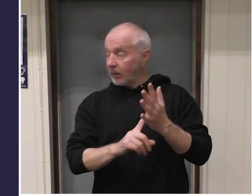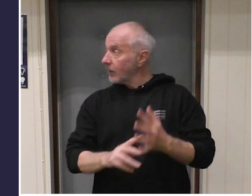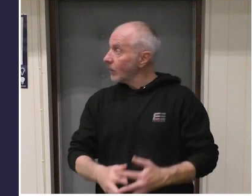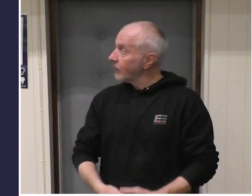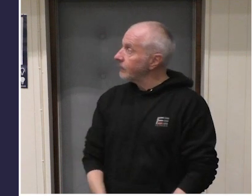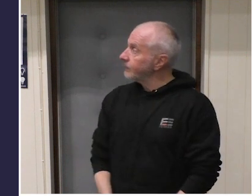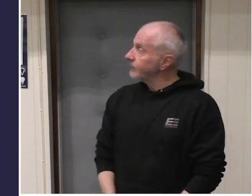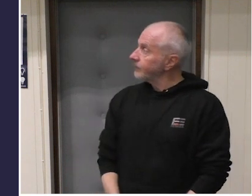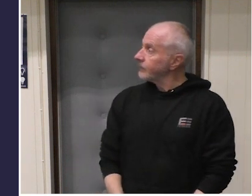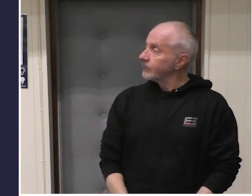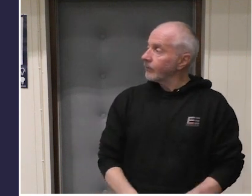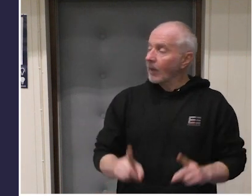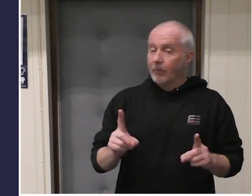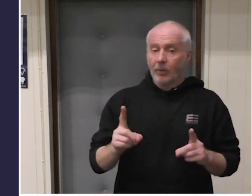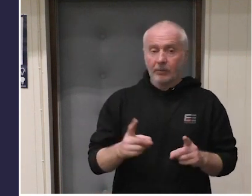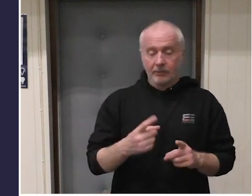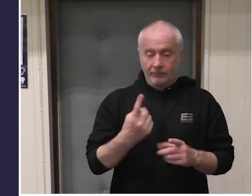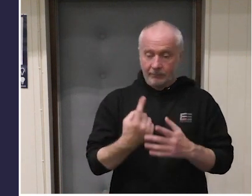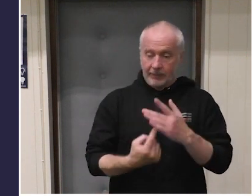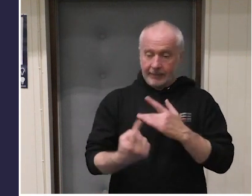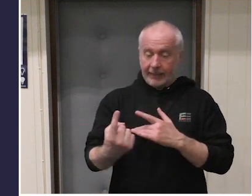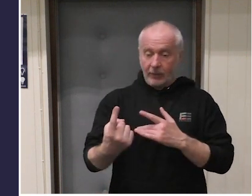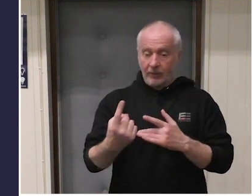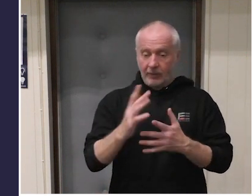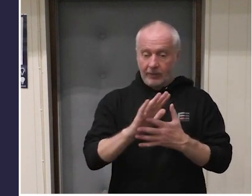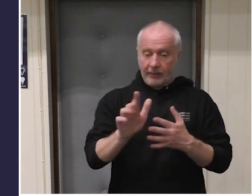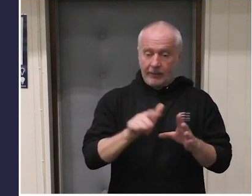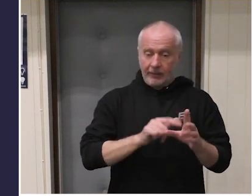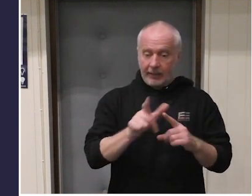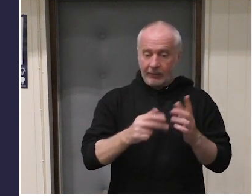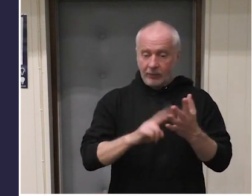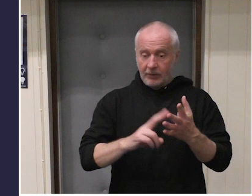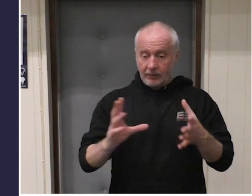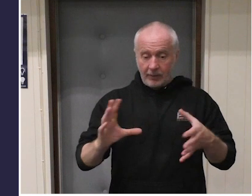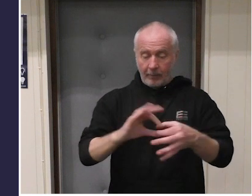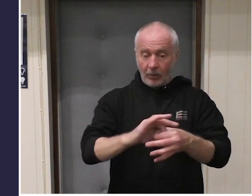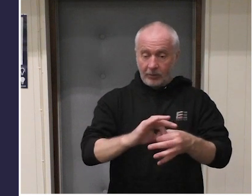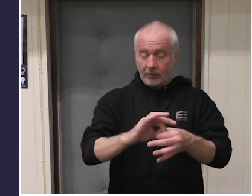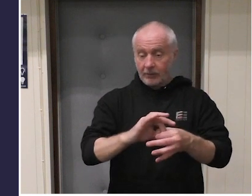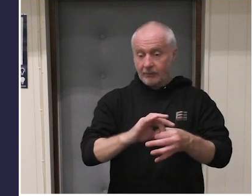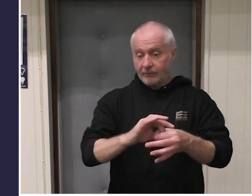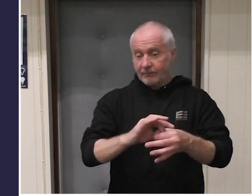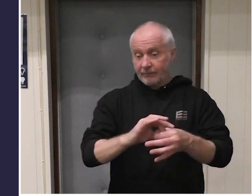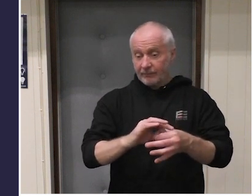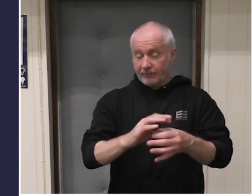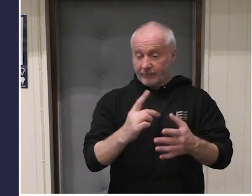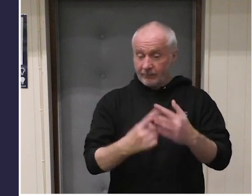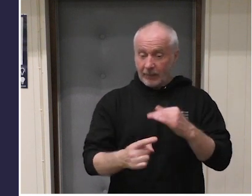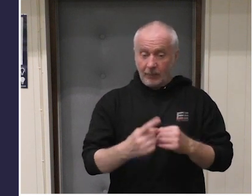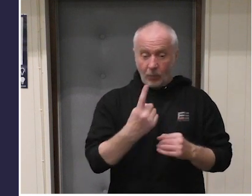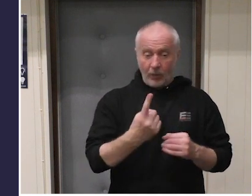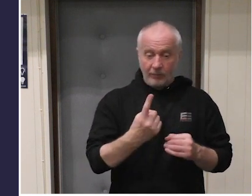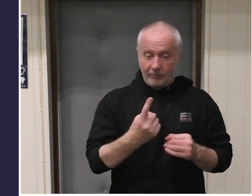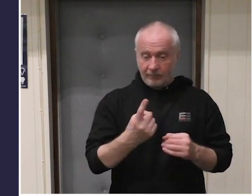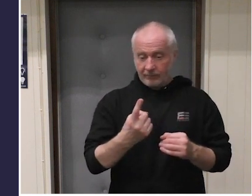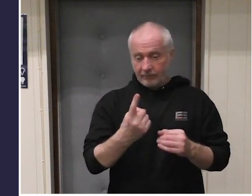But the free energy of a single hydrogen bond is only about 1 to 6 kilocalories per mole.